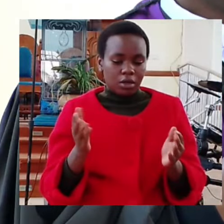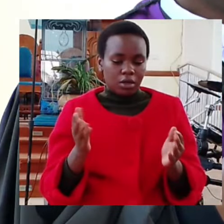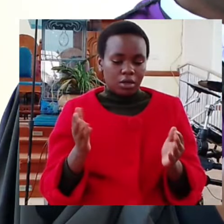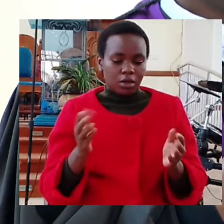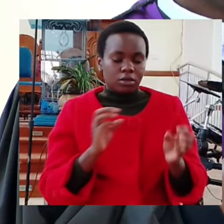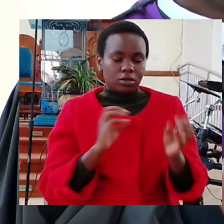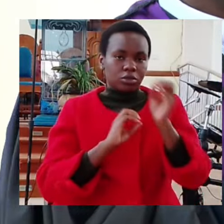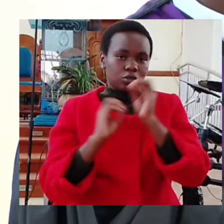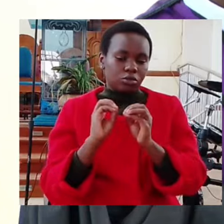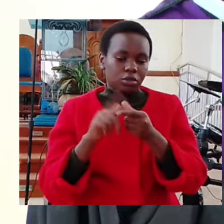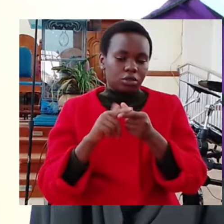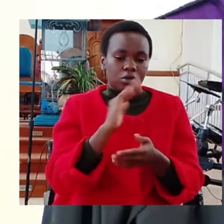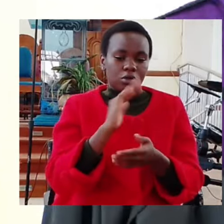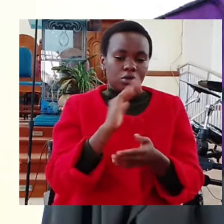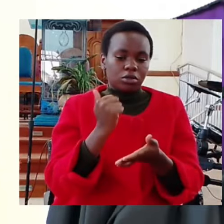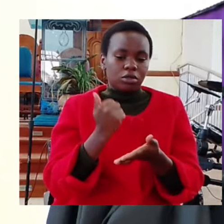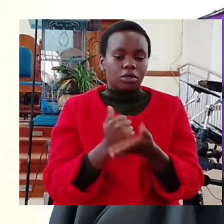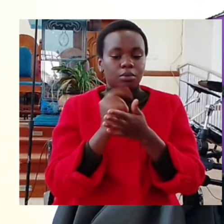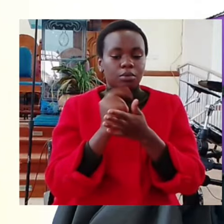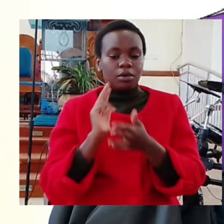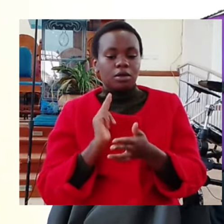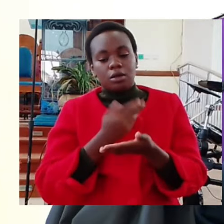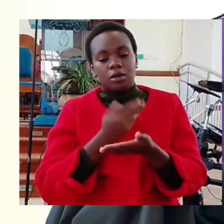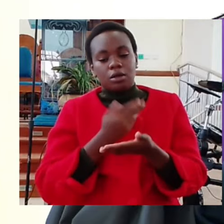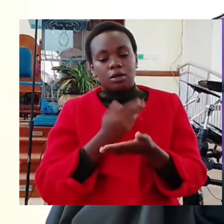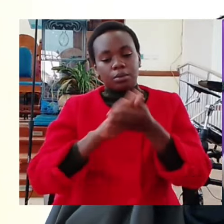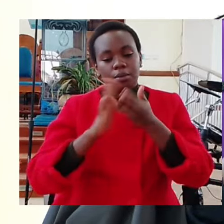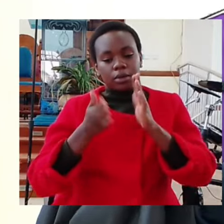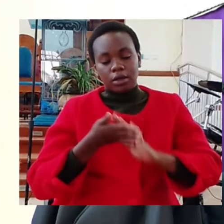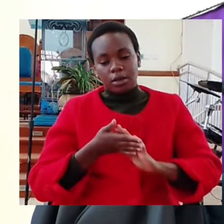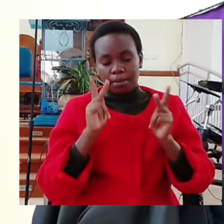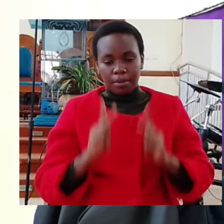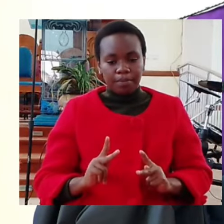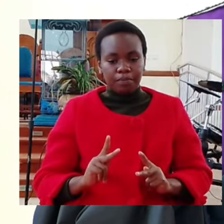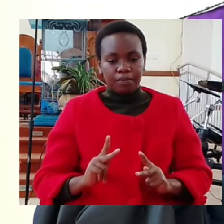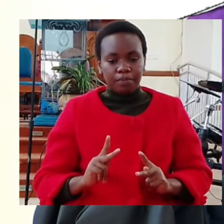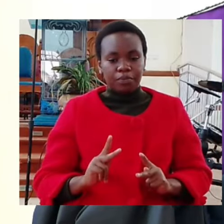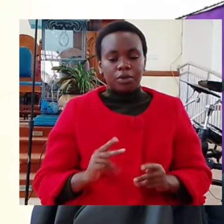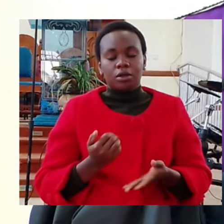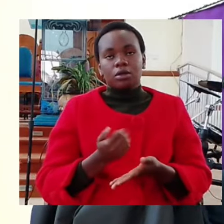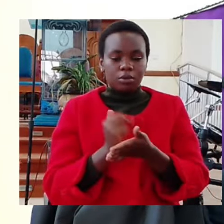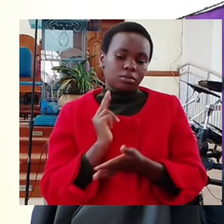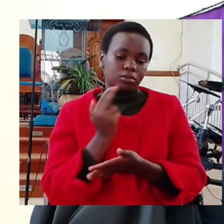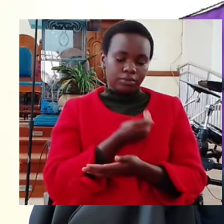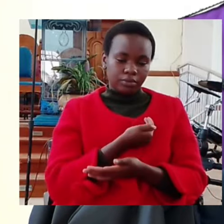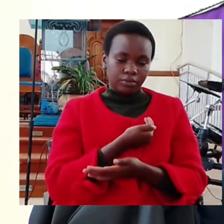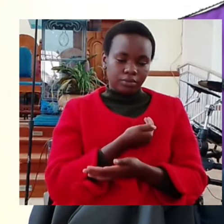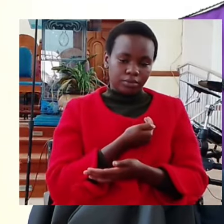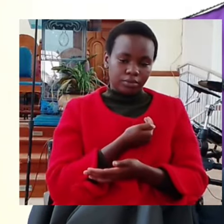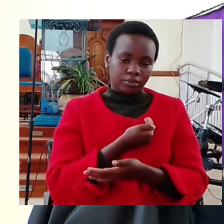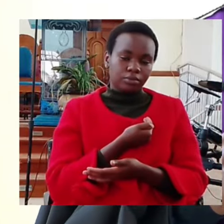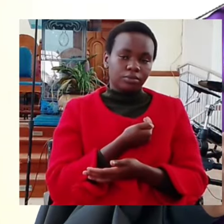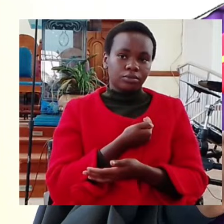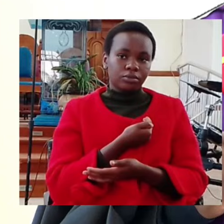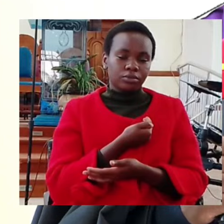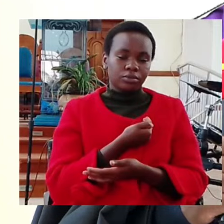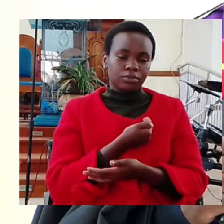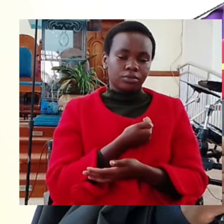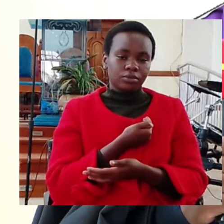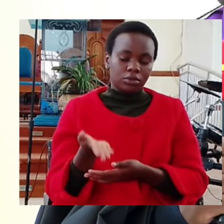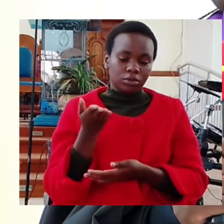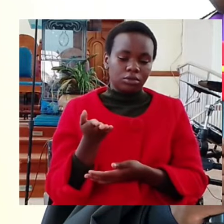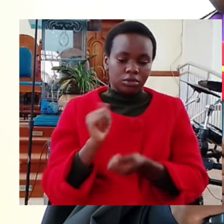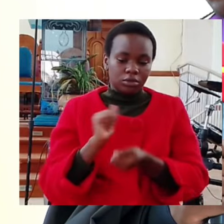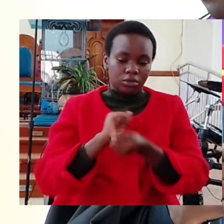us to become like Barnabas ngai aroto teithia ati guku tucenjio maritwo